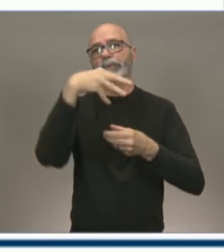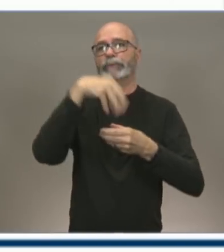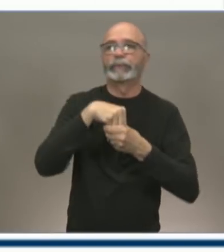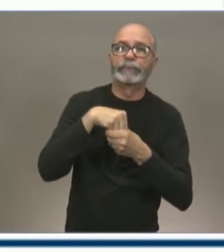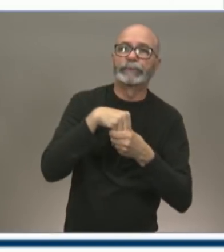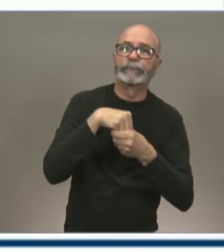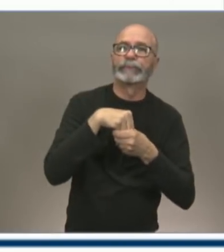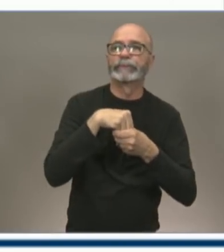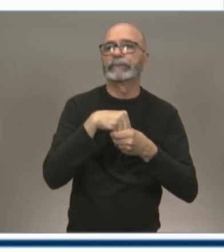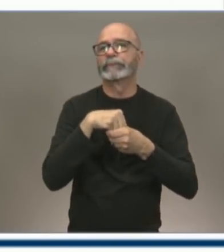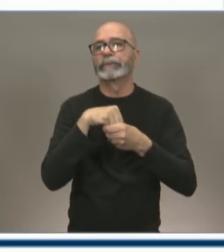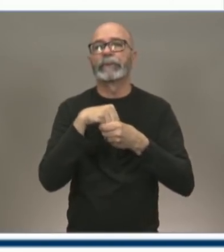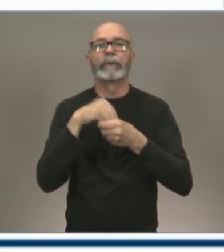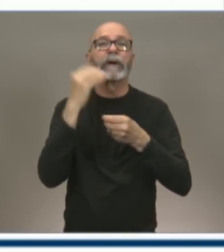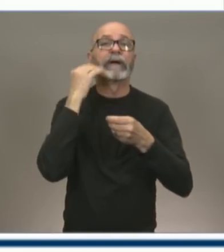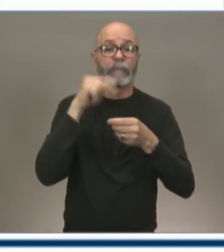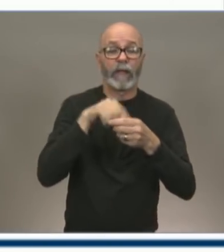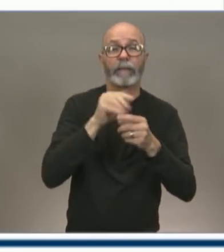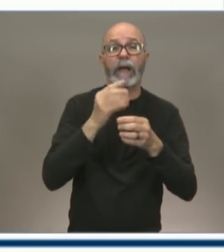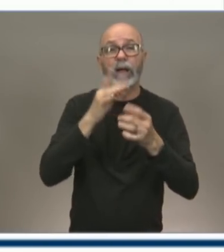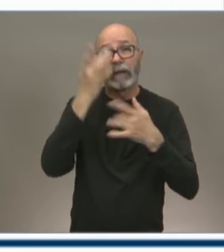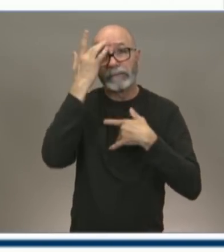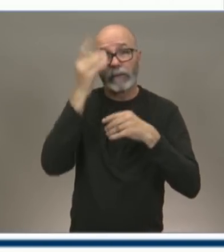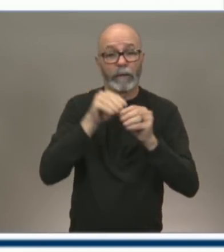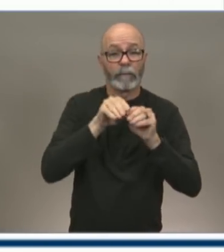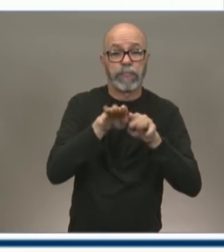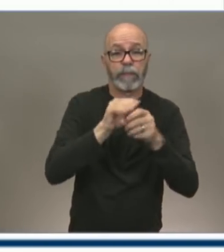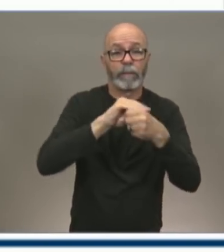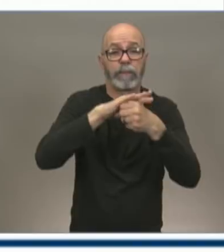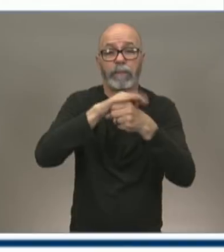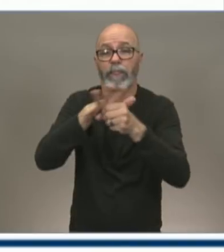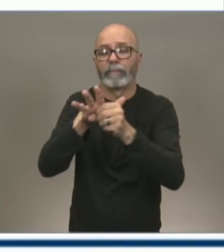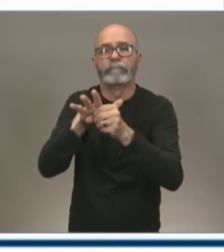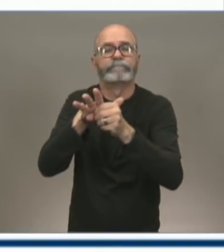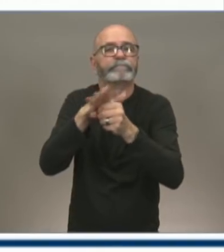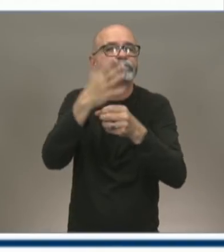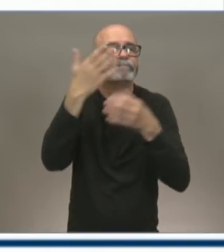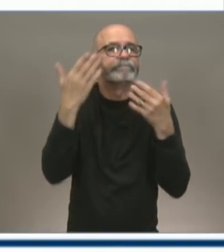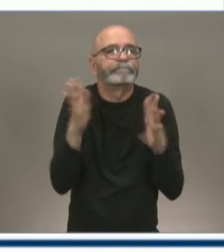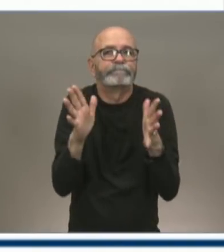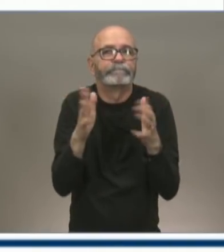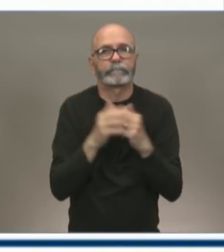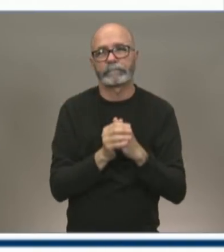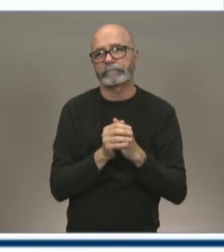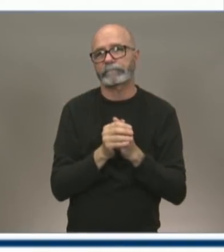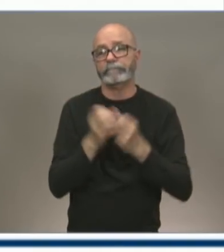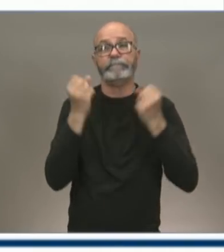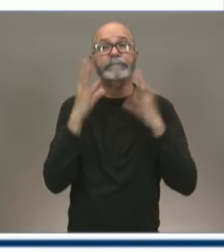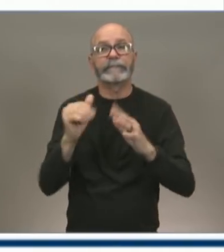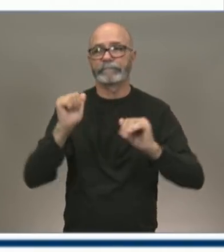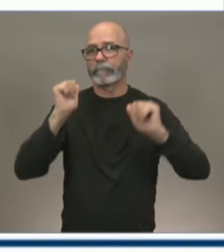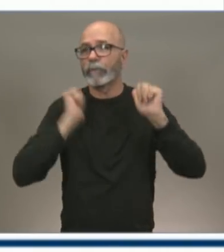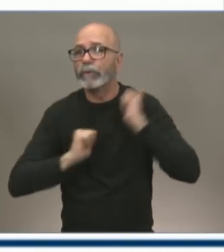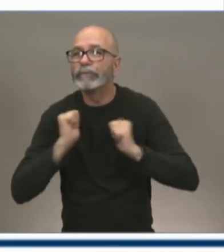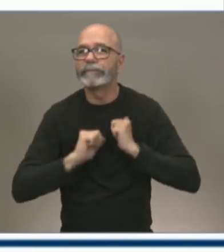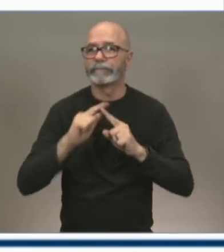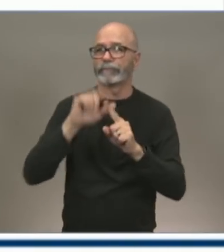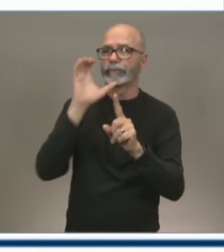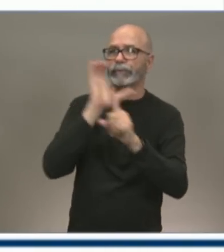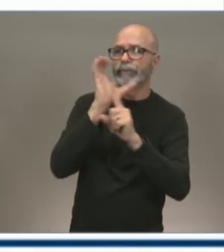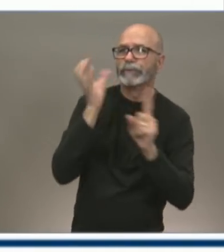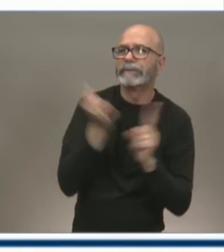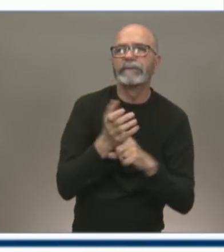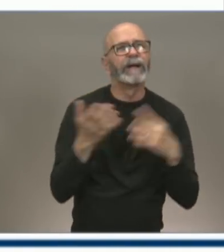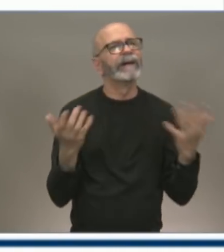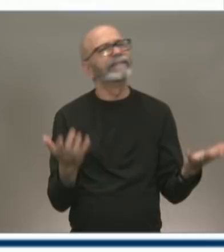COVID-19. I know many in the arts and culture sector are worried about the impacts of our current restrictions because they rely on